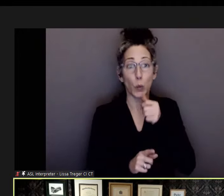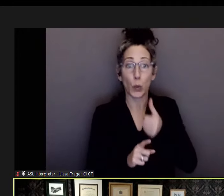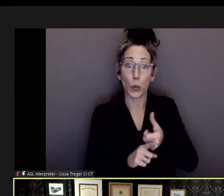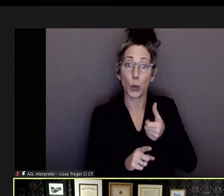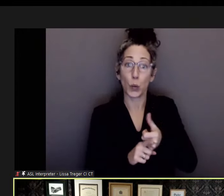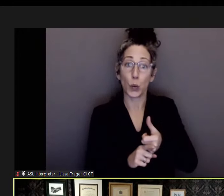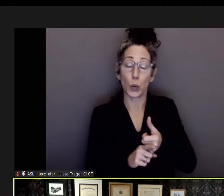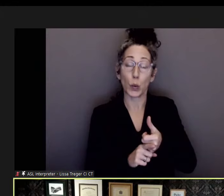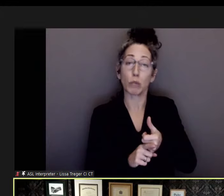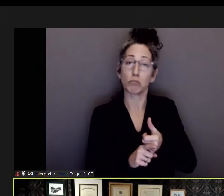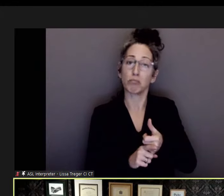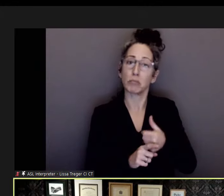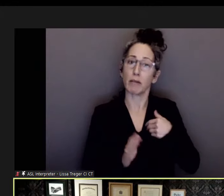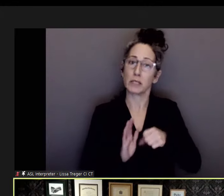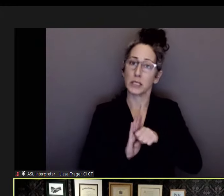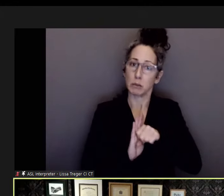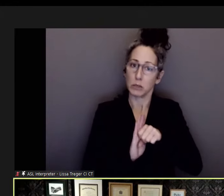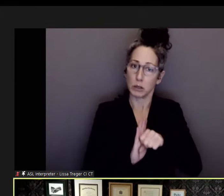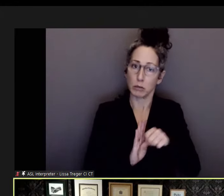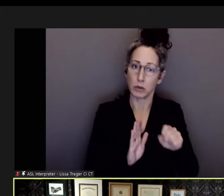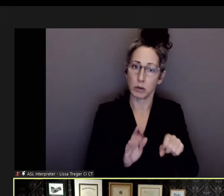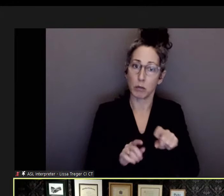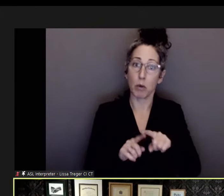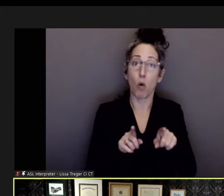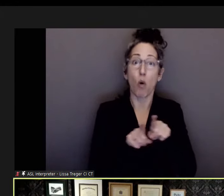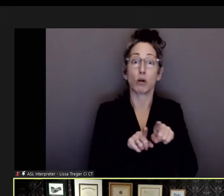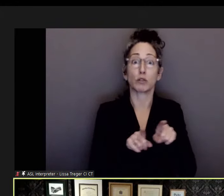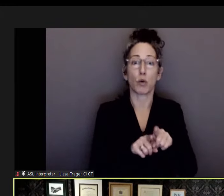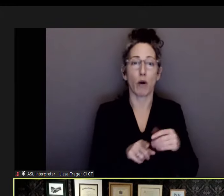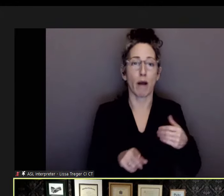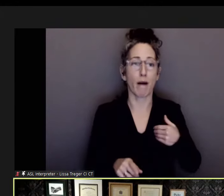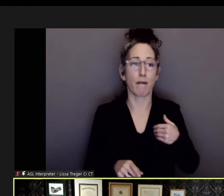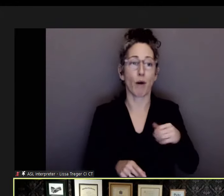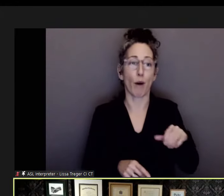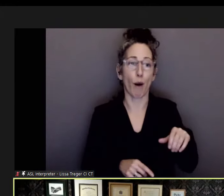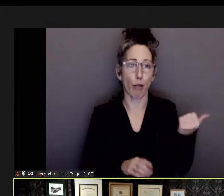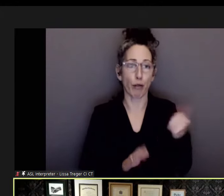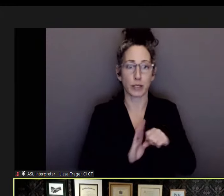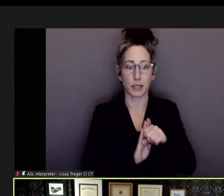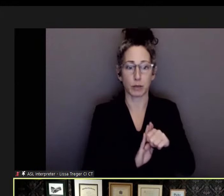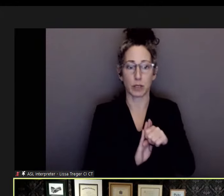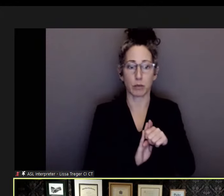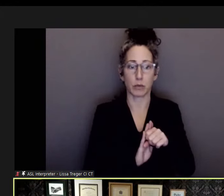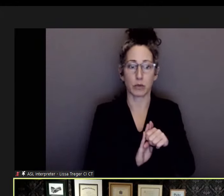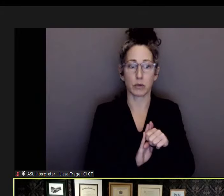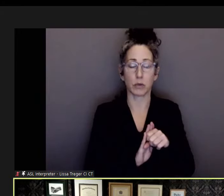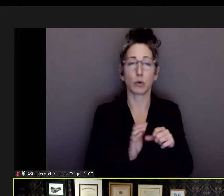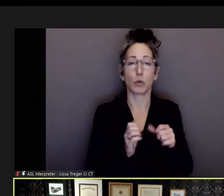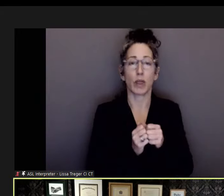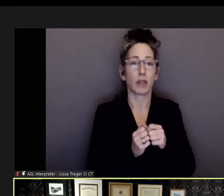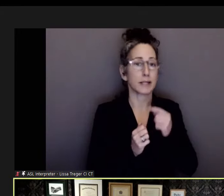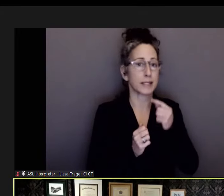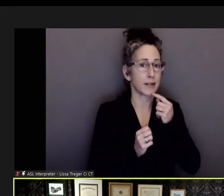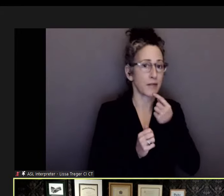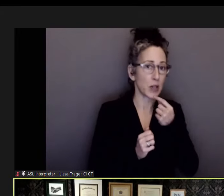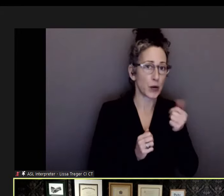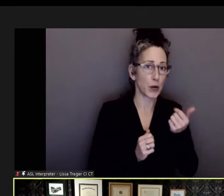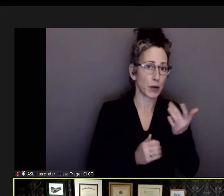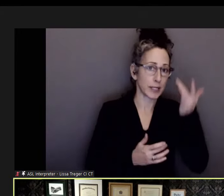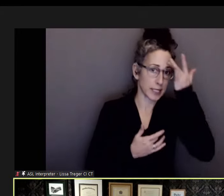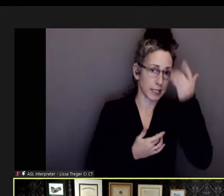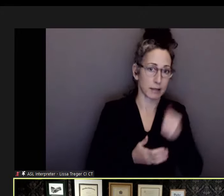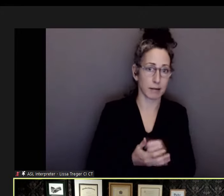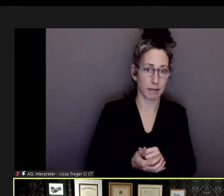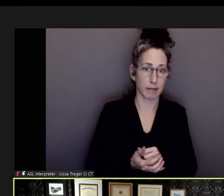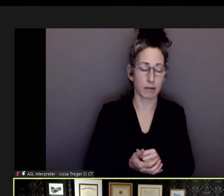symptomatic COVID-19, but in addition had symptoms that was consistent with severe disease. We looked at that,